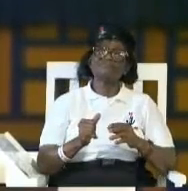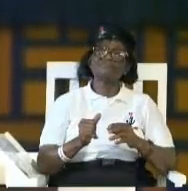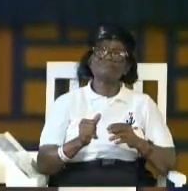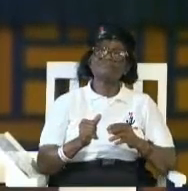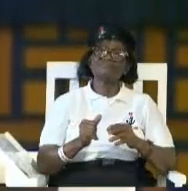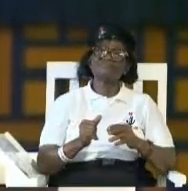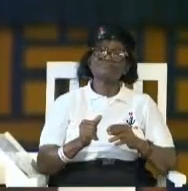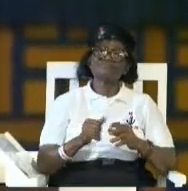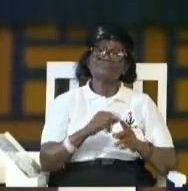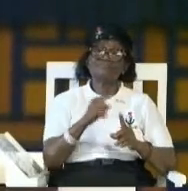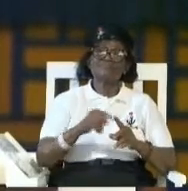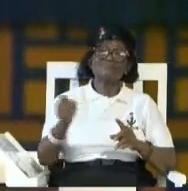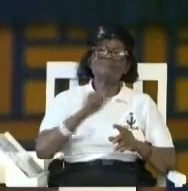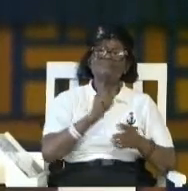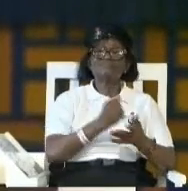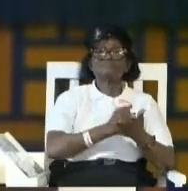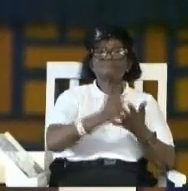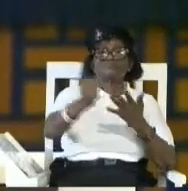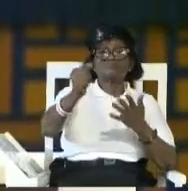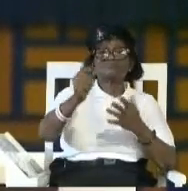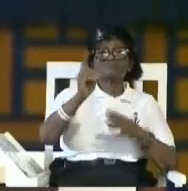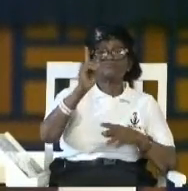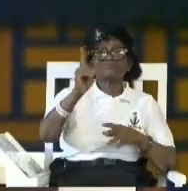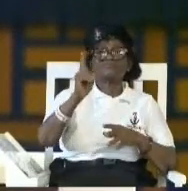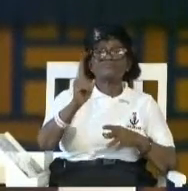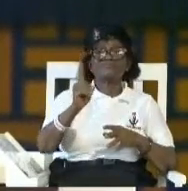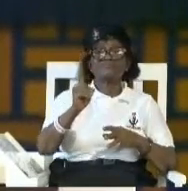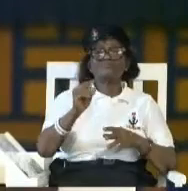When you are sanctified,